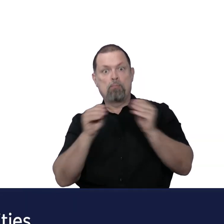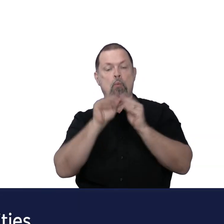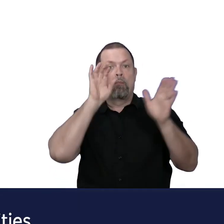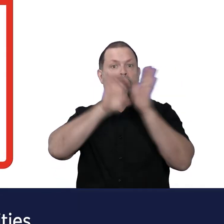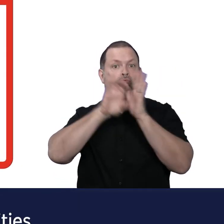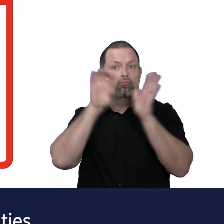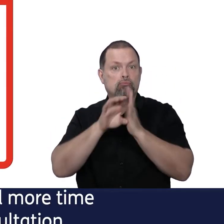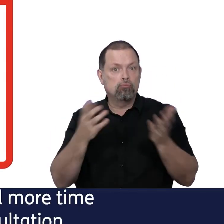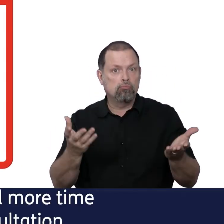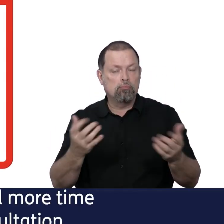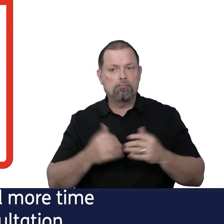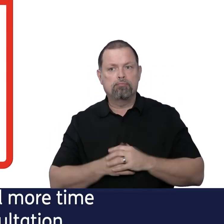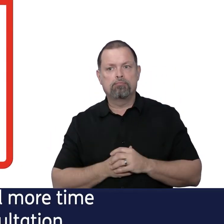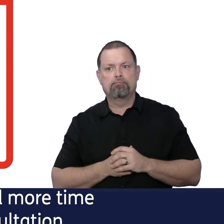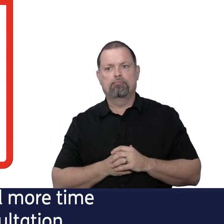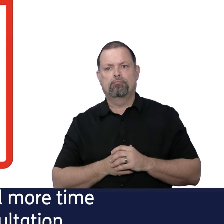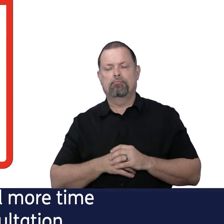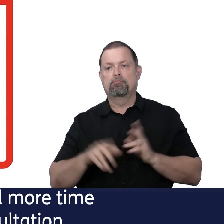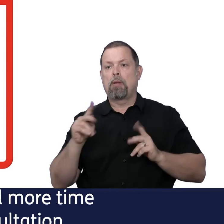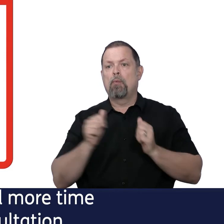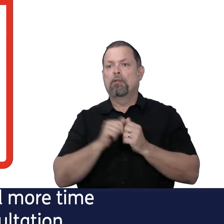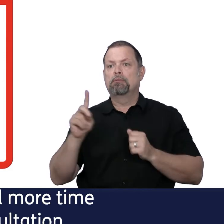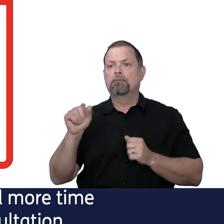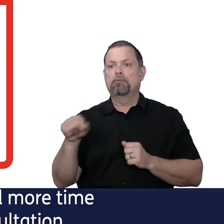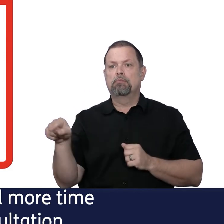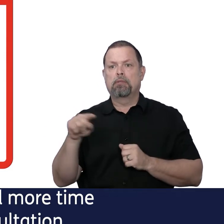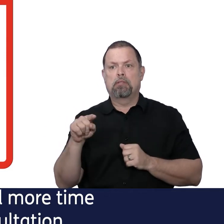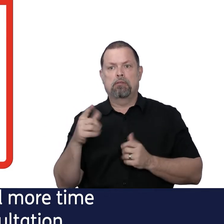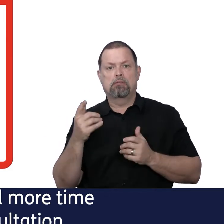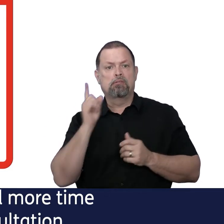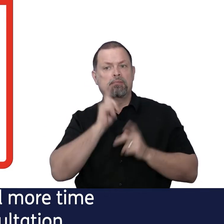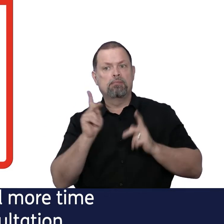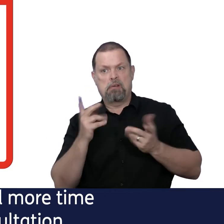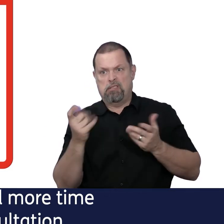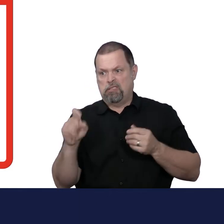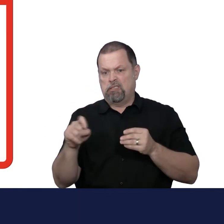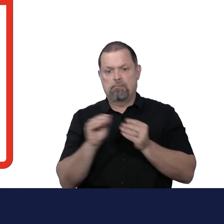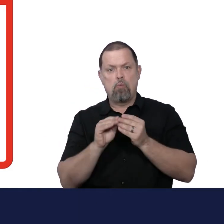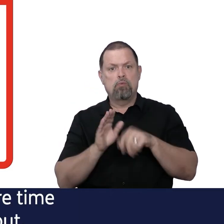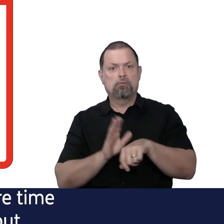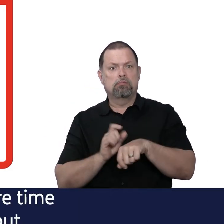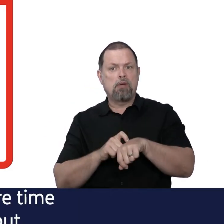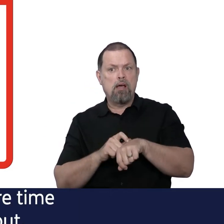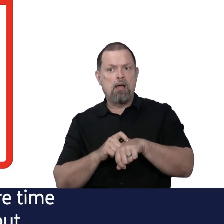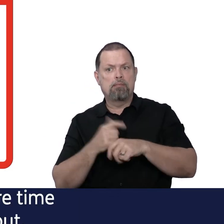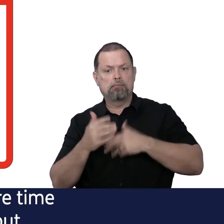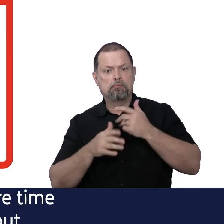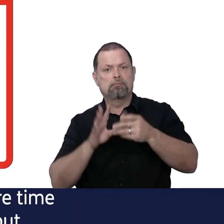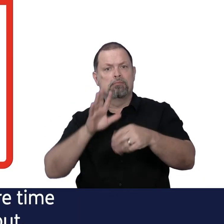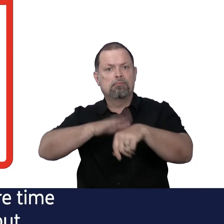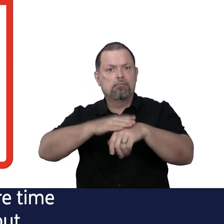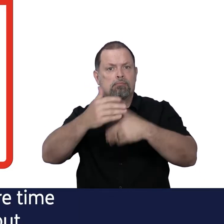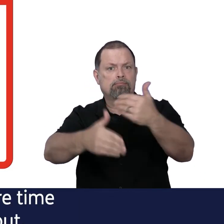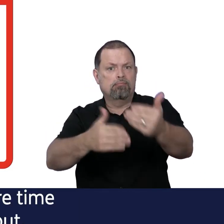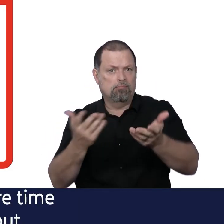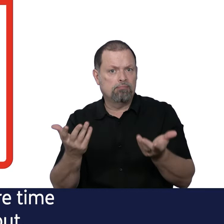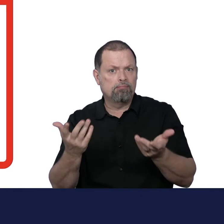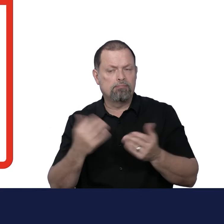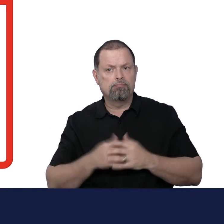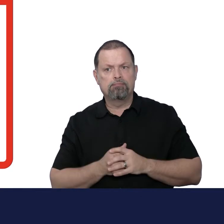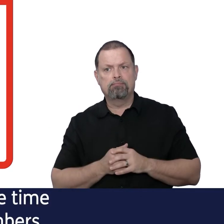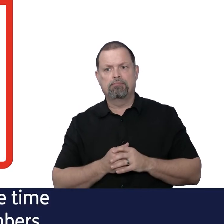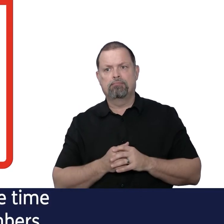People with disabilities and deaf people may need more time to get ready for a consultation. It might take them more time to give written